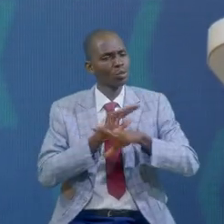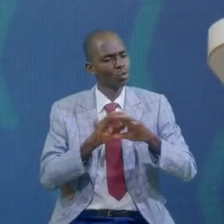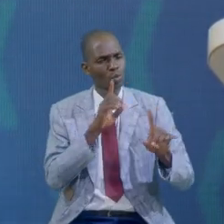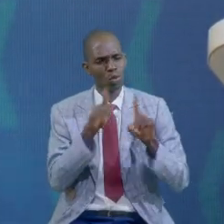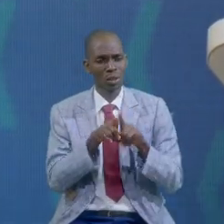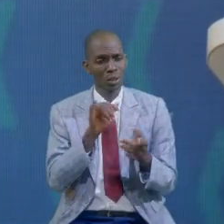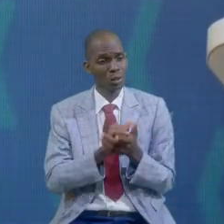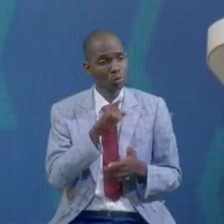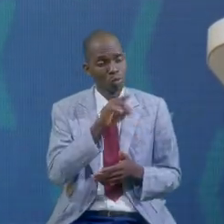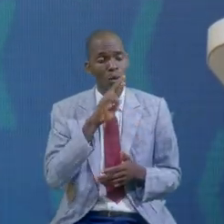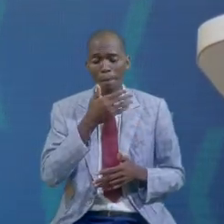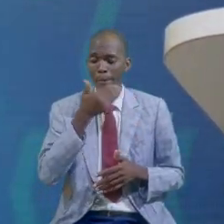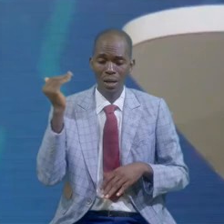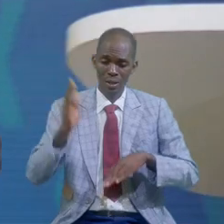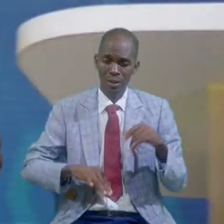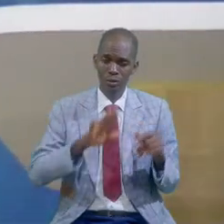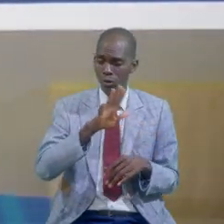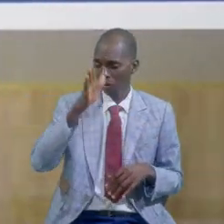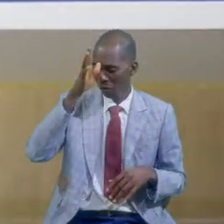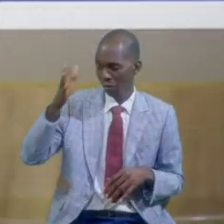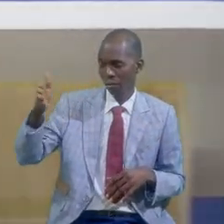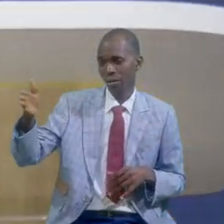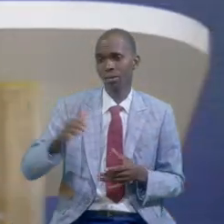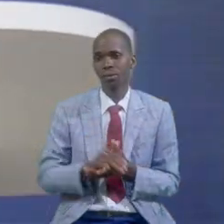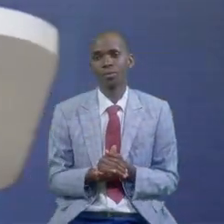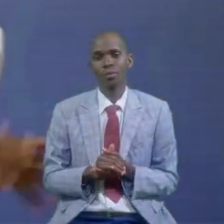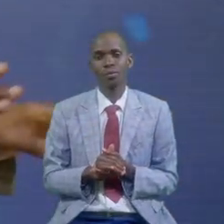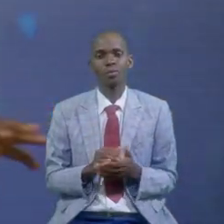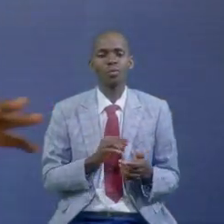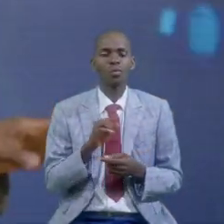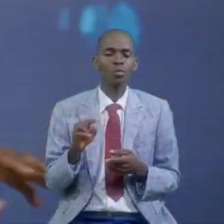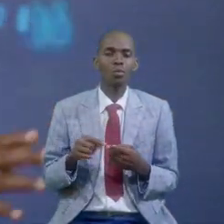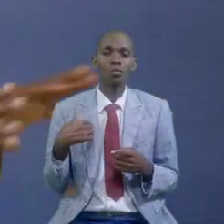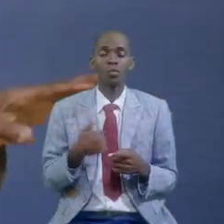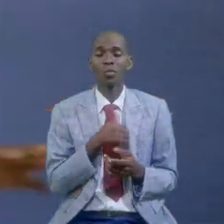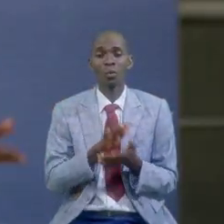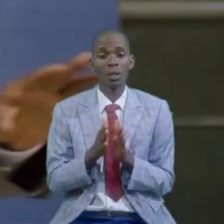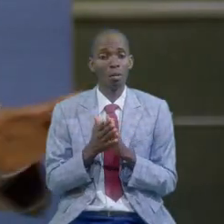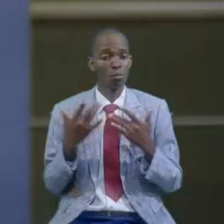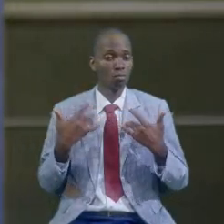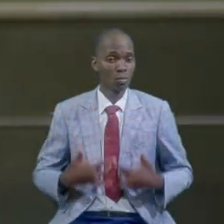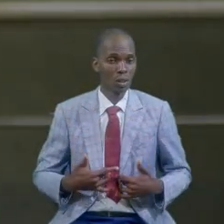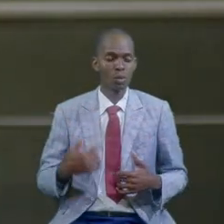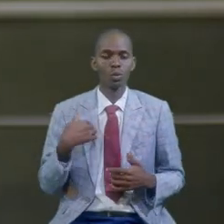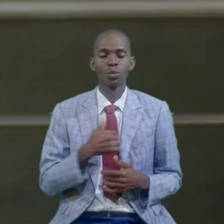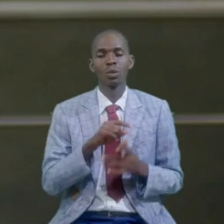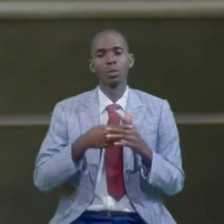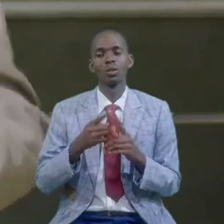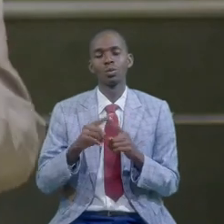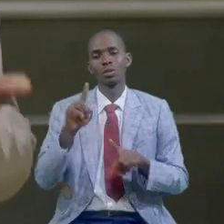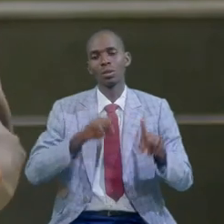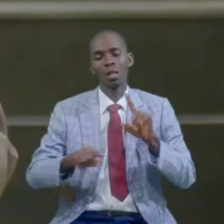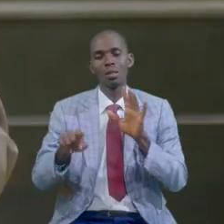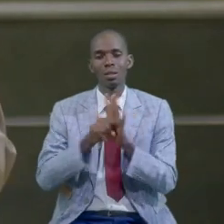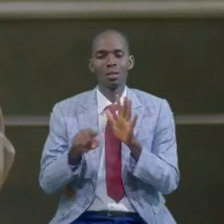better than your father. You know, when we get discouraged, we say all sorts of things.